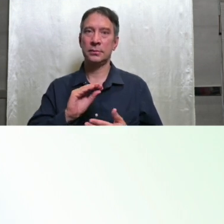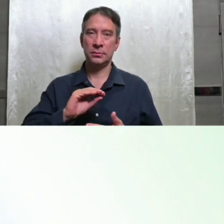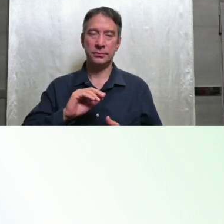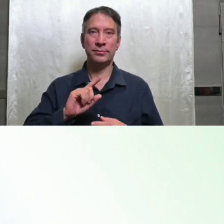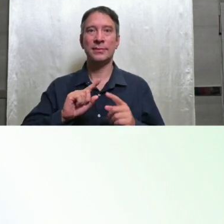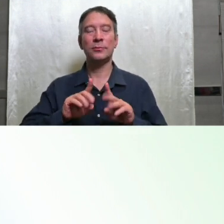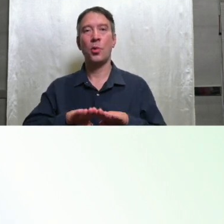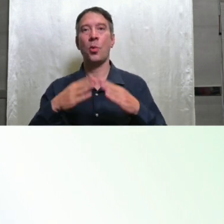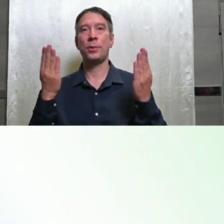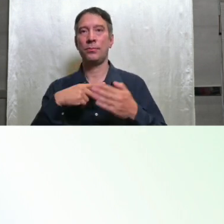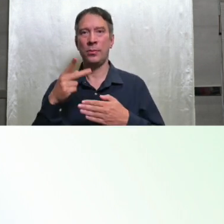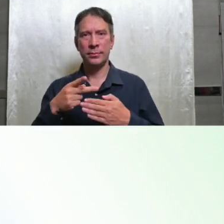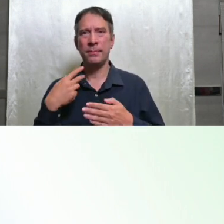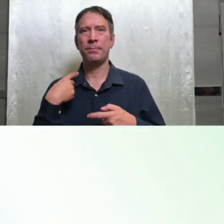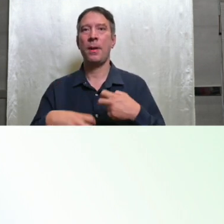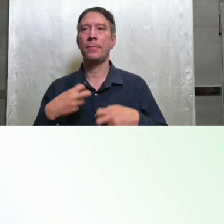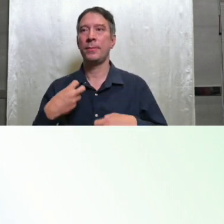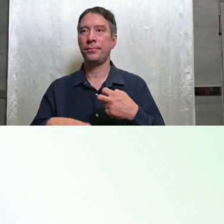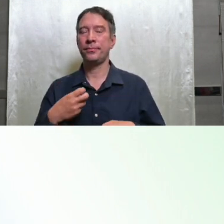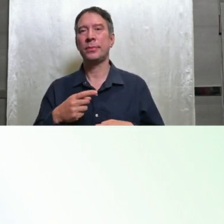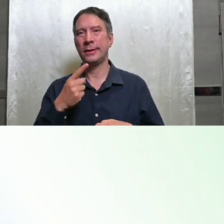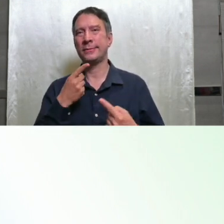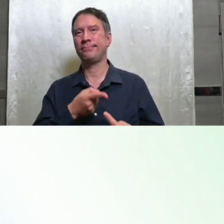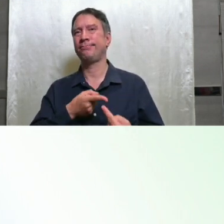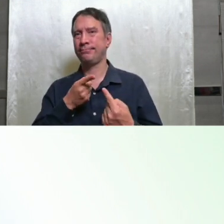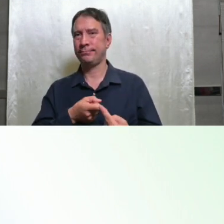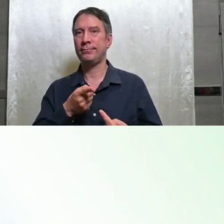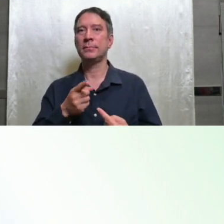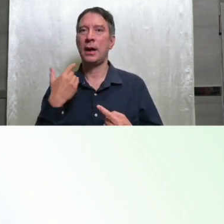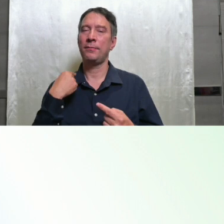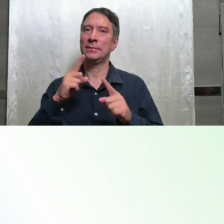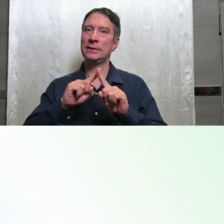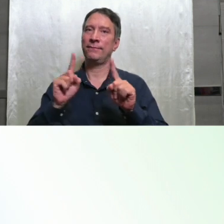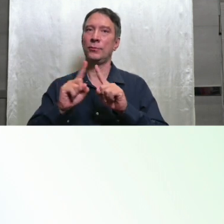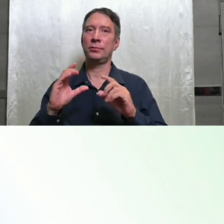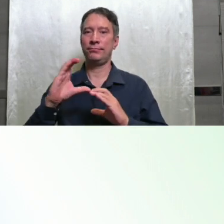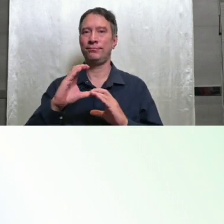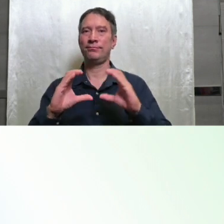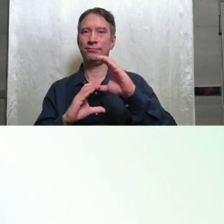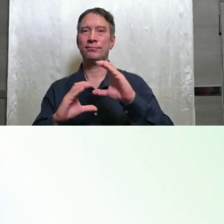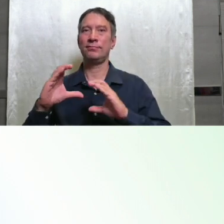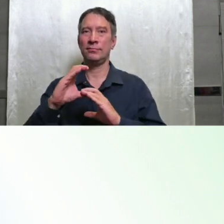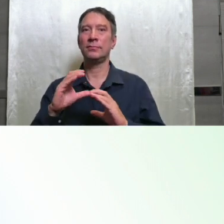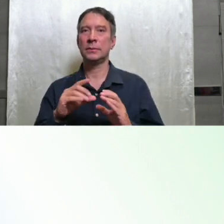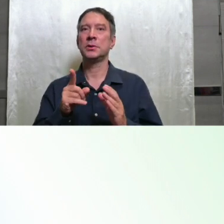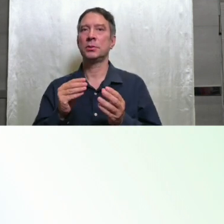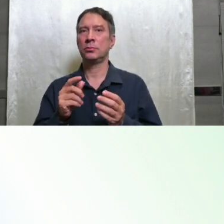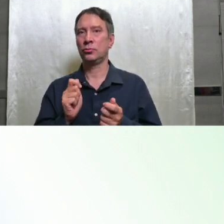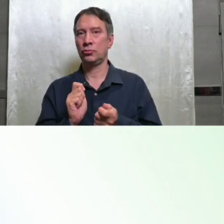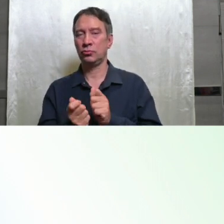immediately. And this happens within his familiar programming platform. He gets hints and not